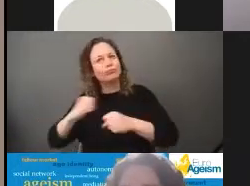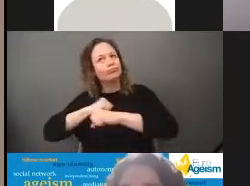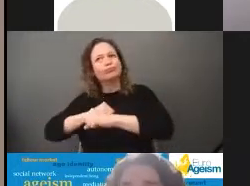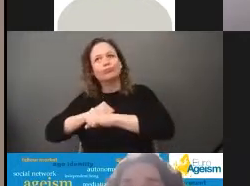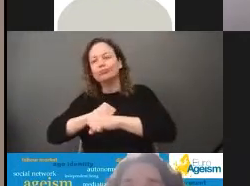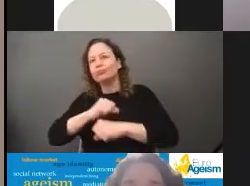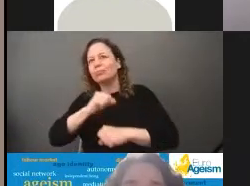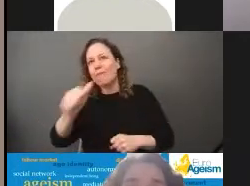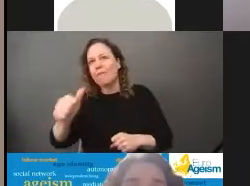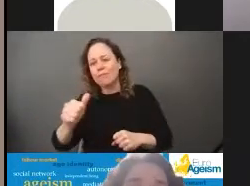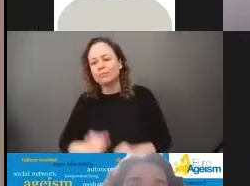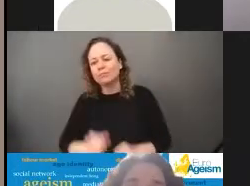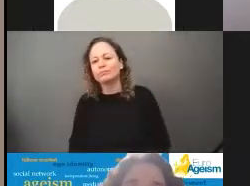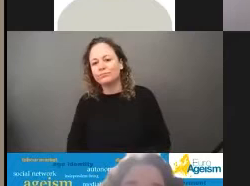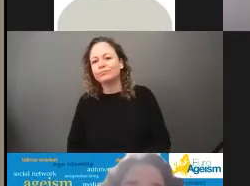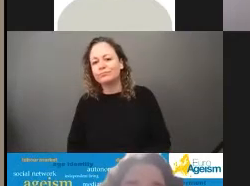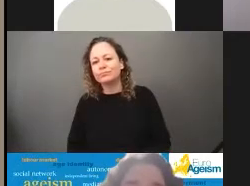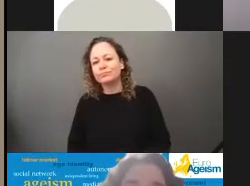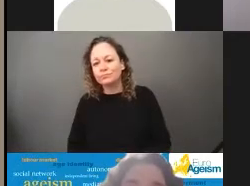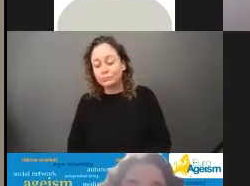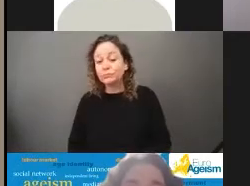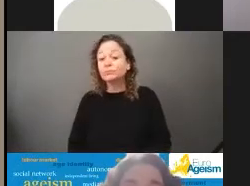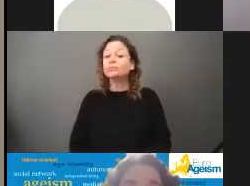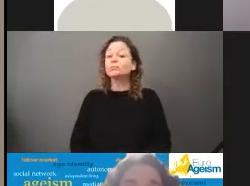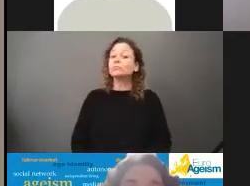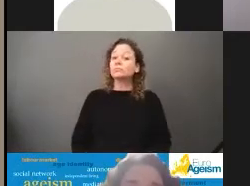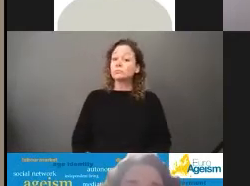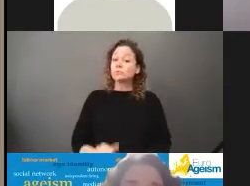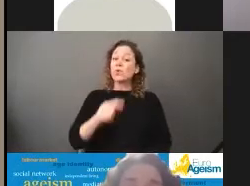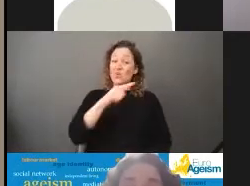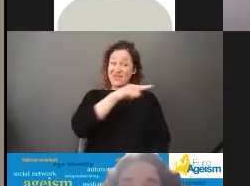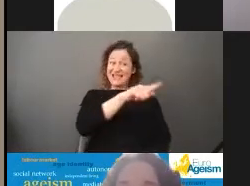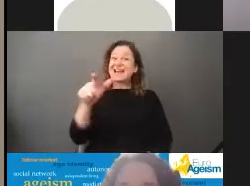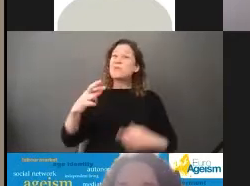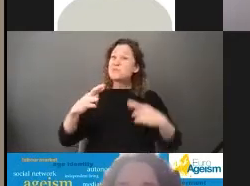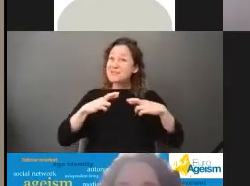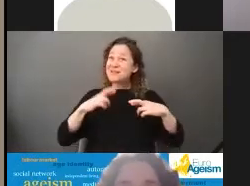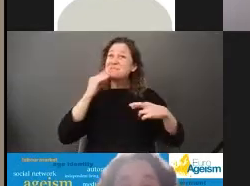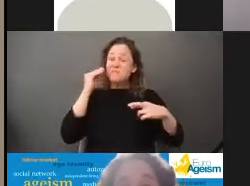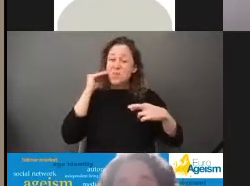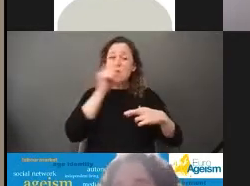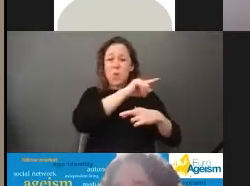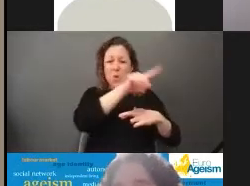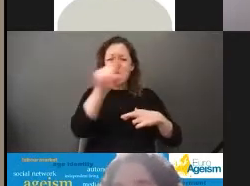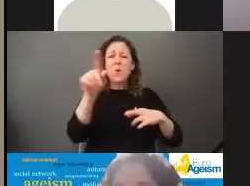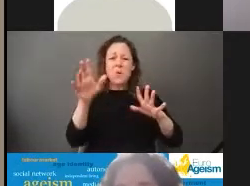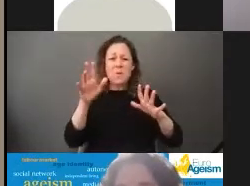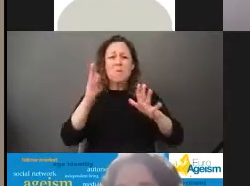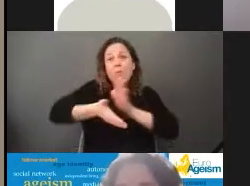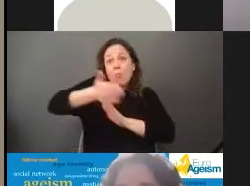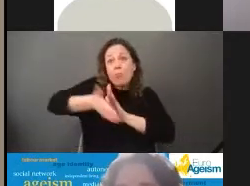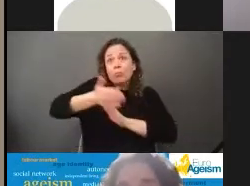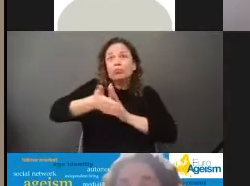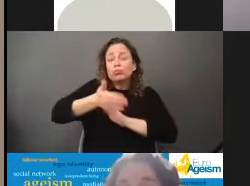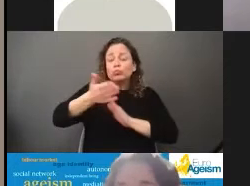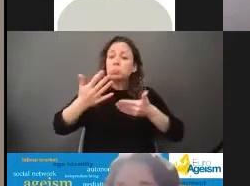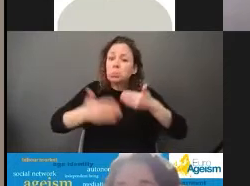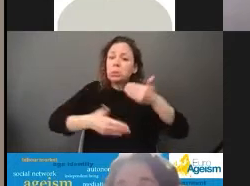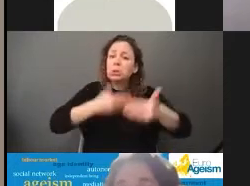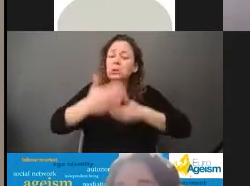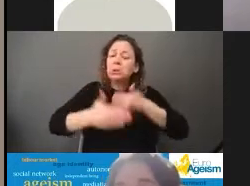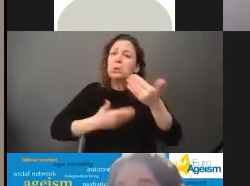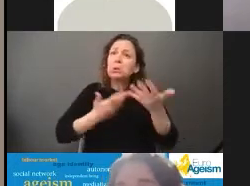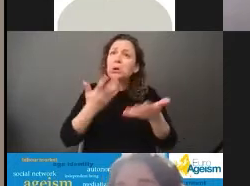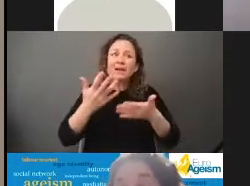health. CCRC's defense mechanism were successful to some extent, but in the end, actually,